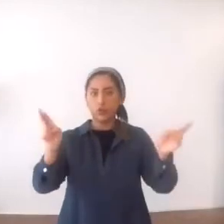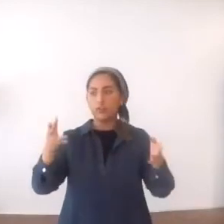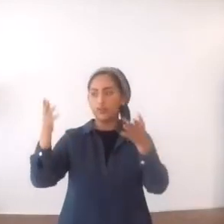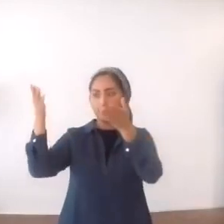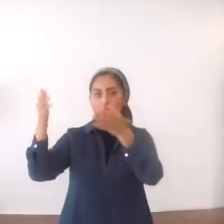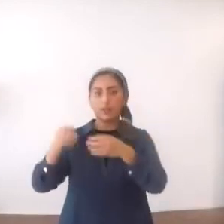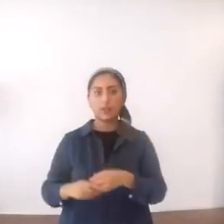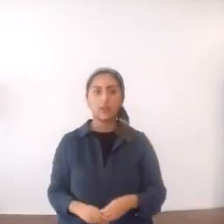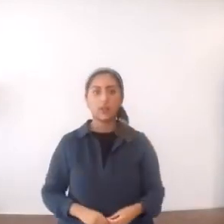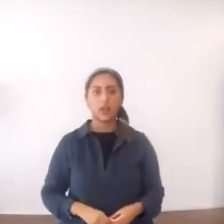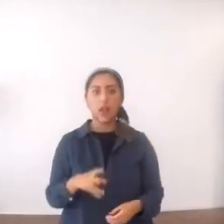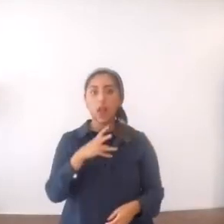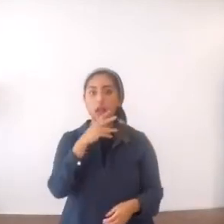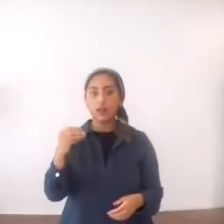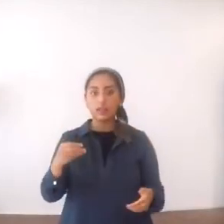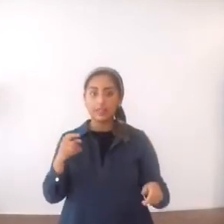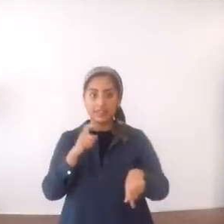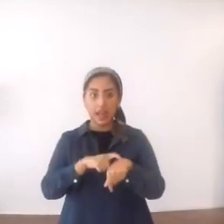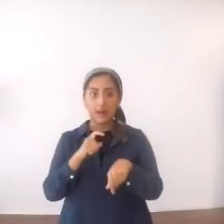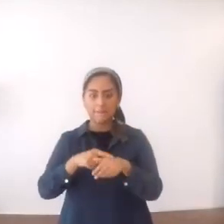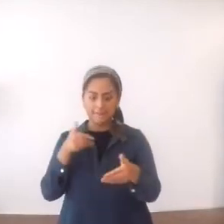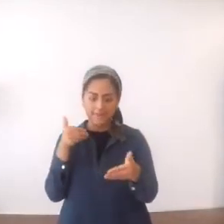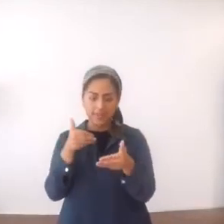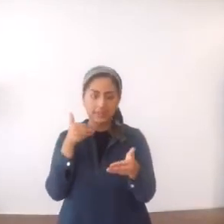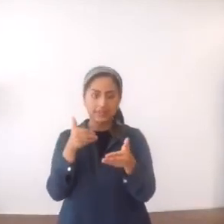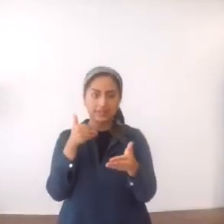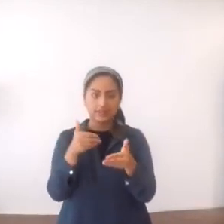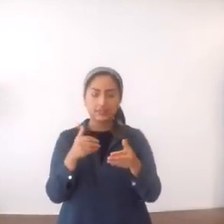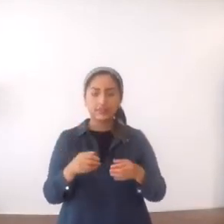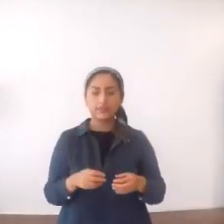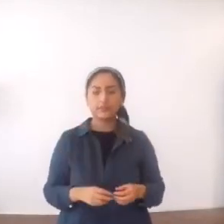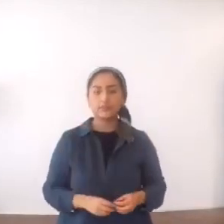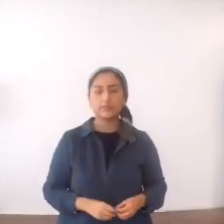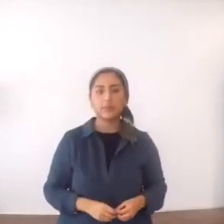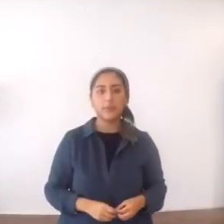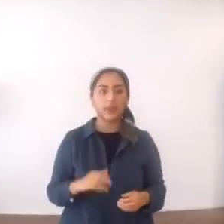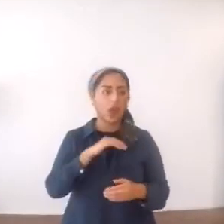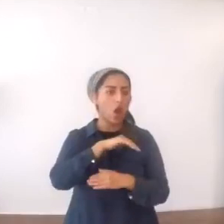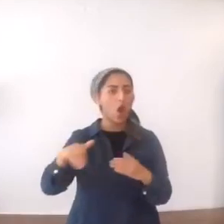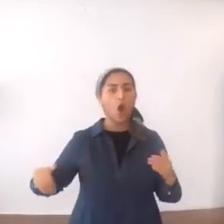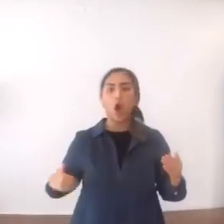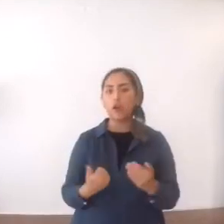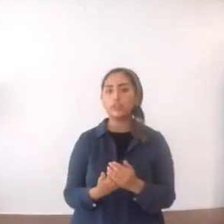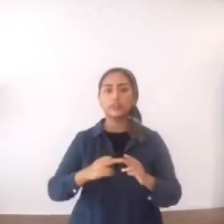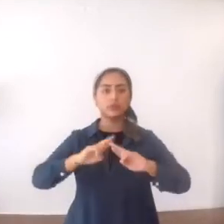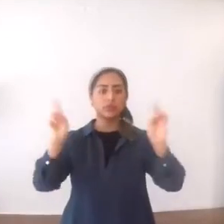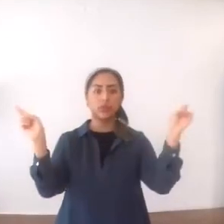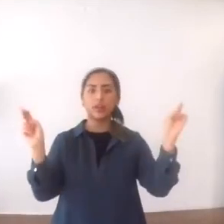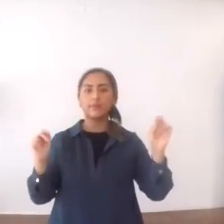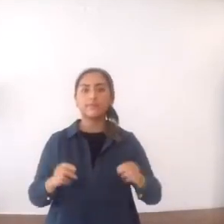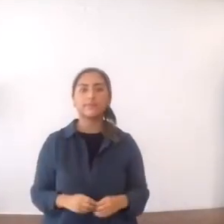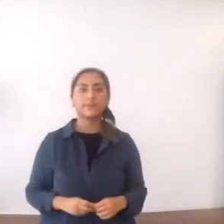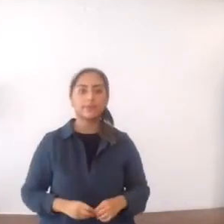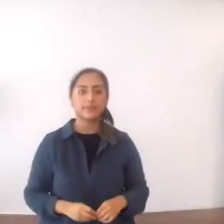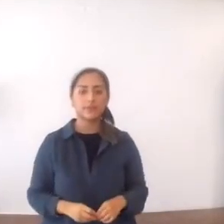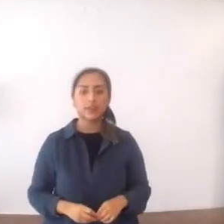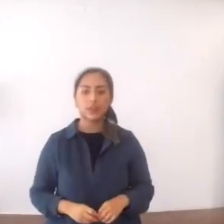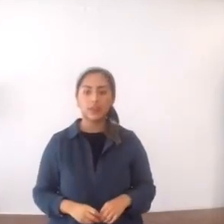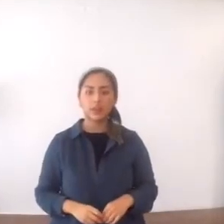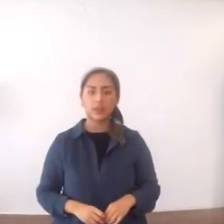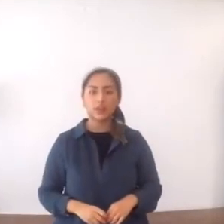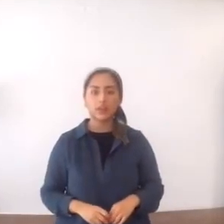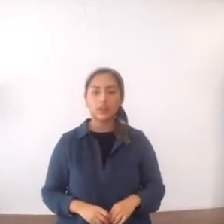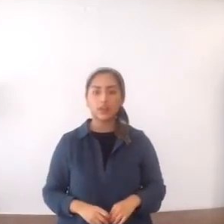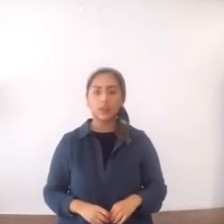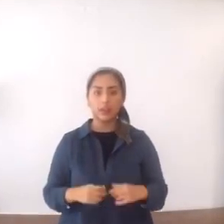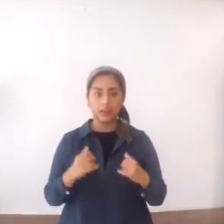prophet to come out. Ya está. It's already Y out. falta poco tiempo. And there's not much time. Todo está preparado. Everything is